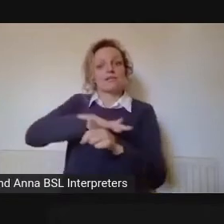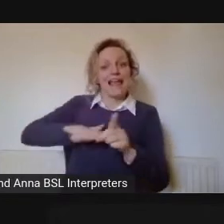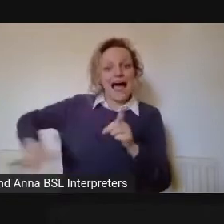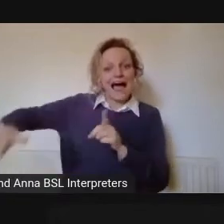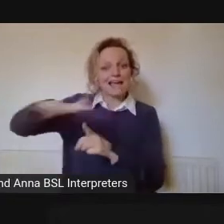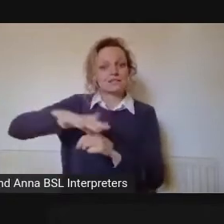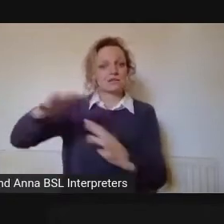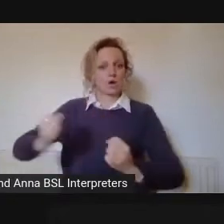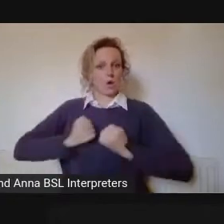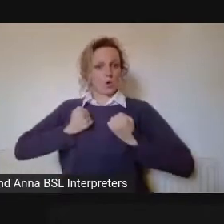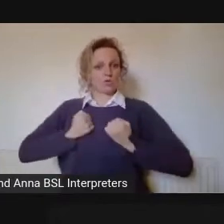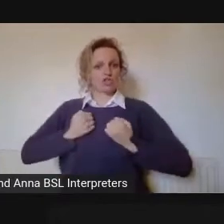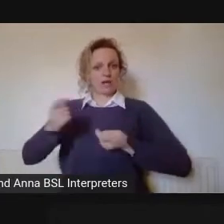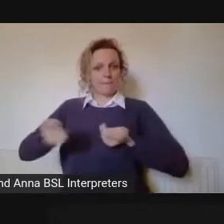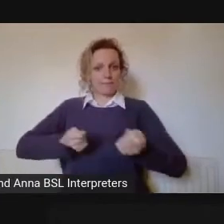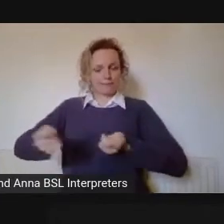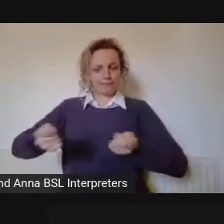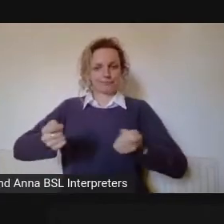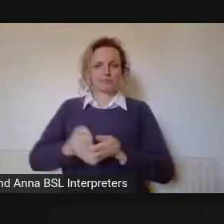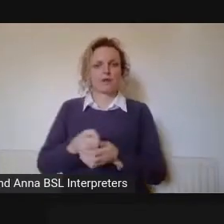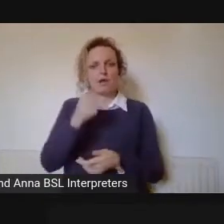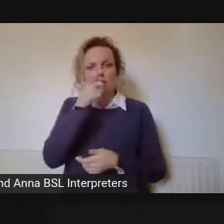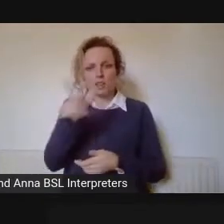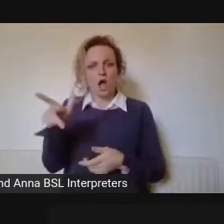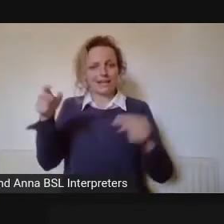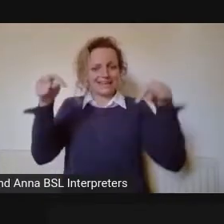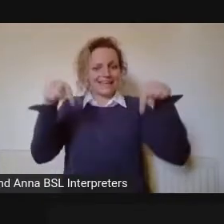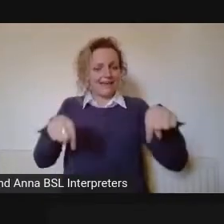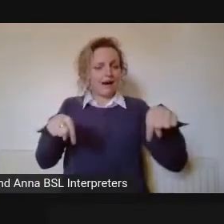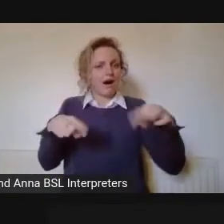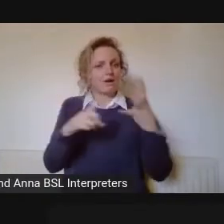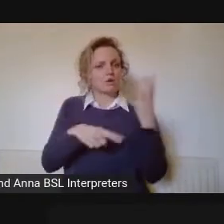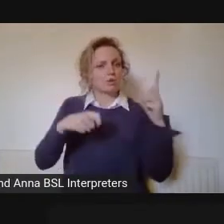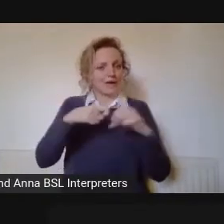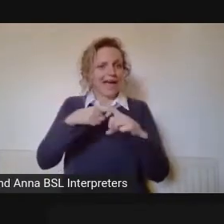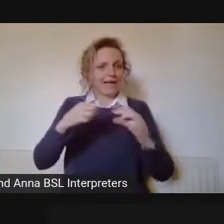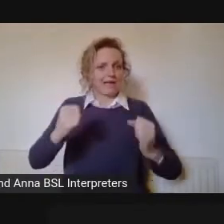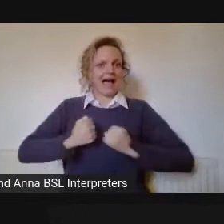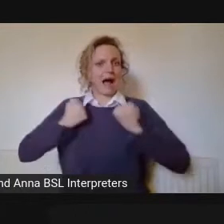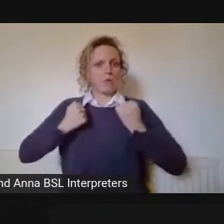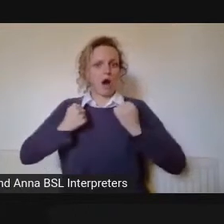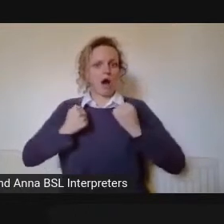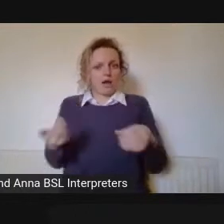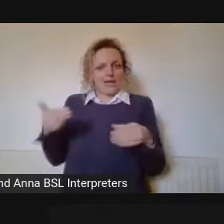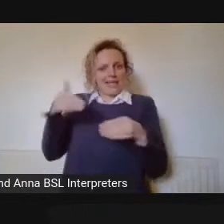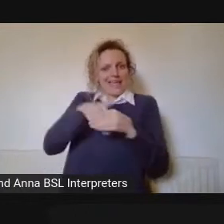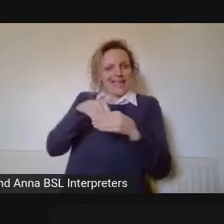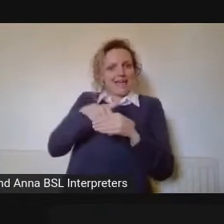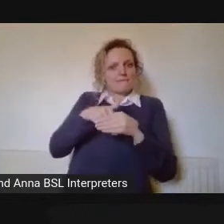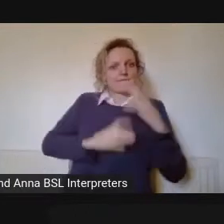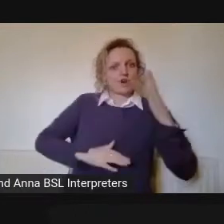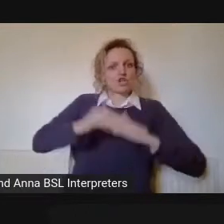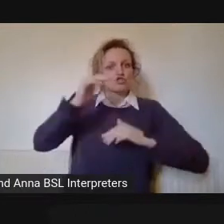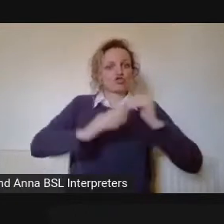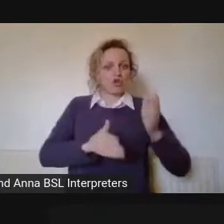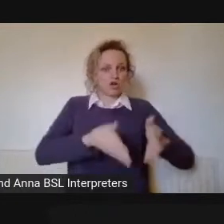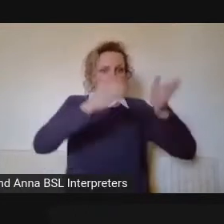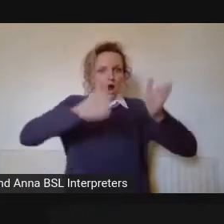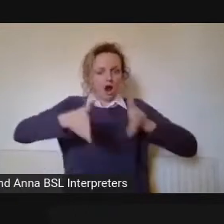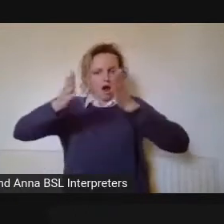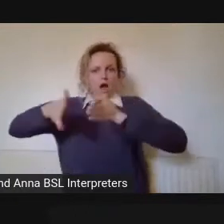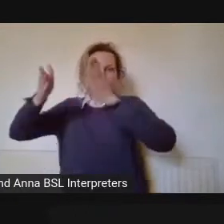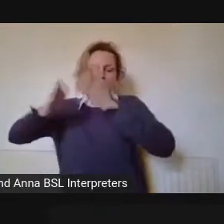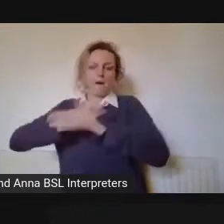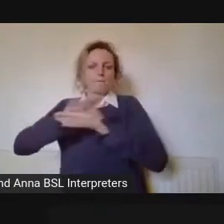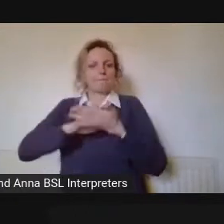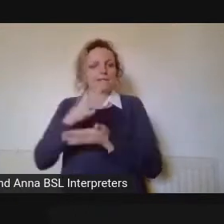we have a robust open data infrastructure. And again, you can't have real transparency without open